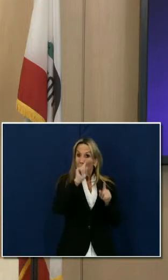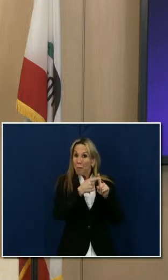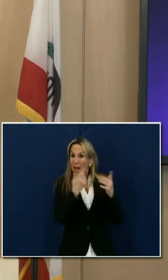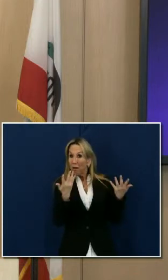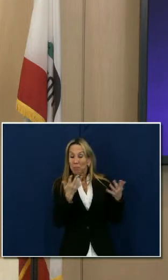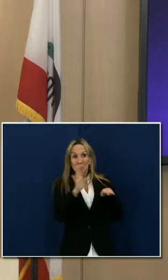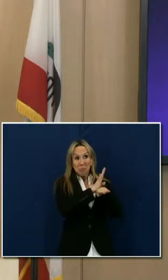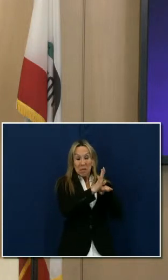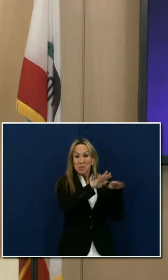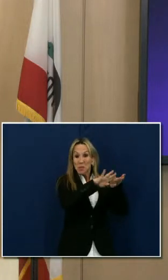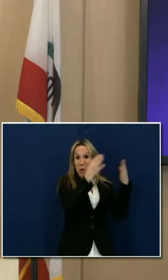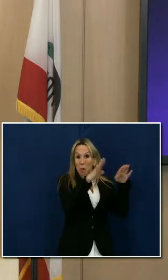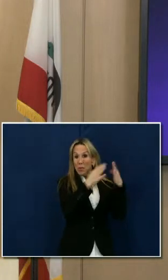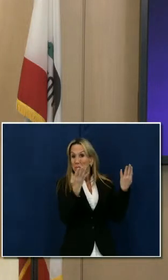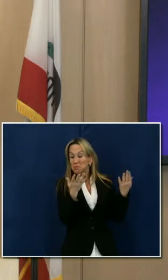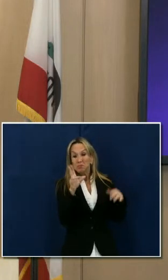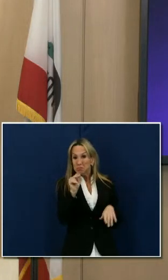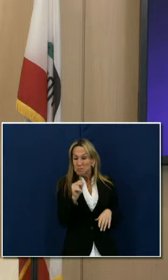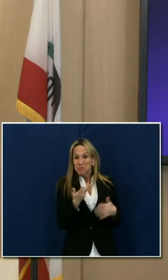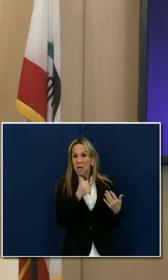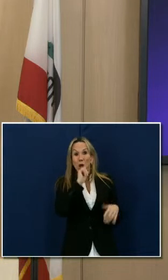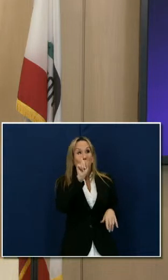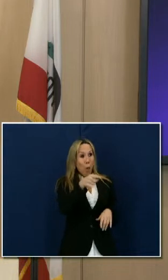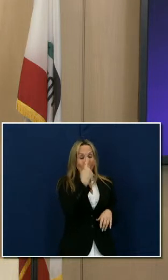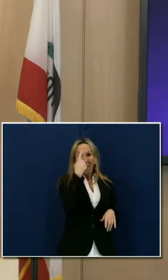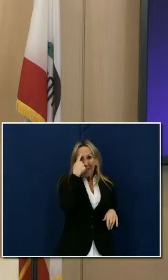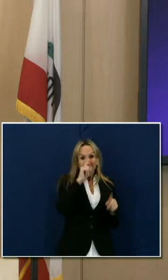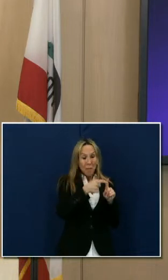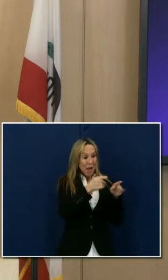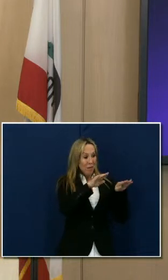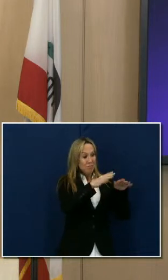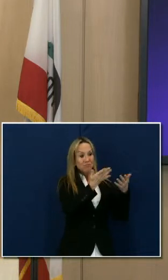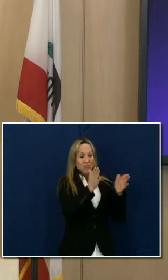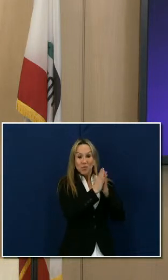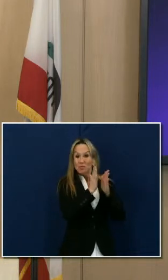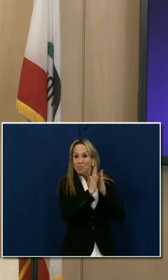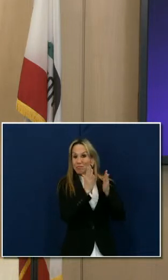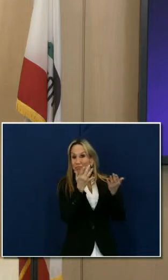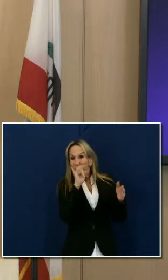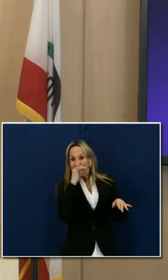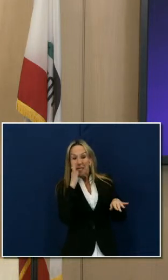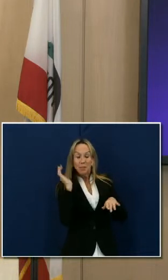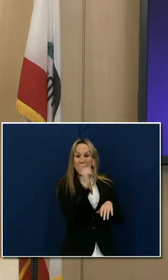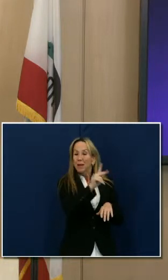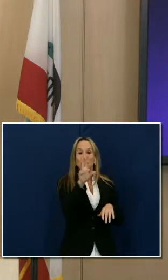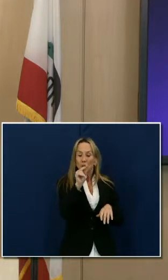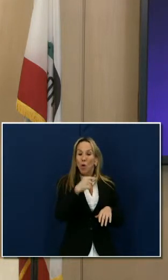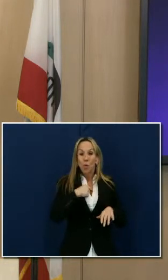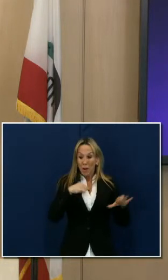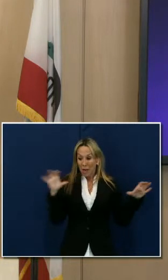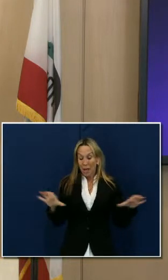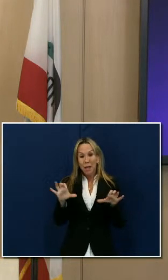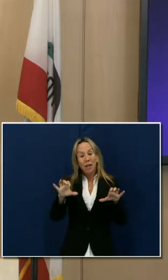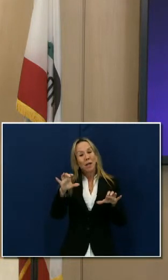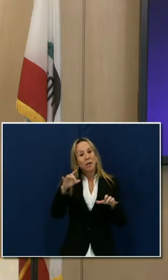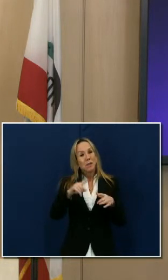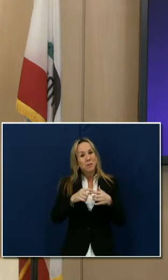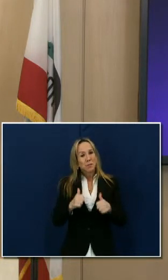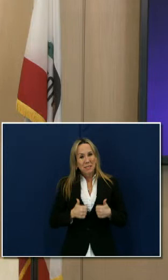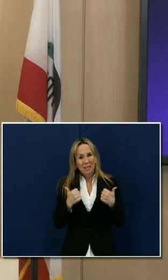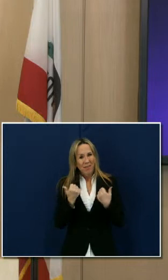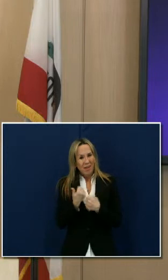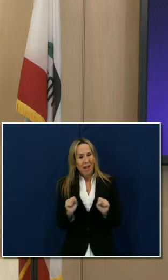more business and get more kids back to school. We're taking actions to save lives. Yesterday, we reported 32 additional